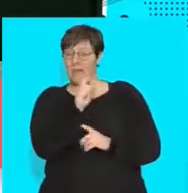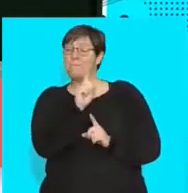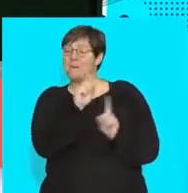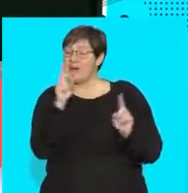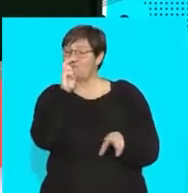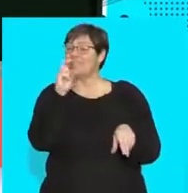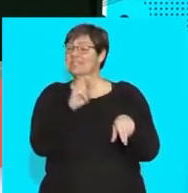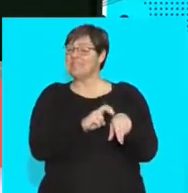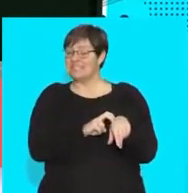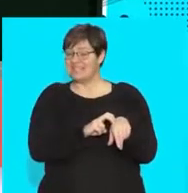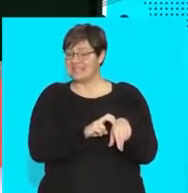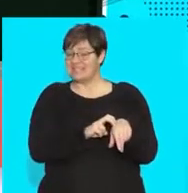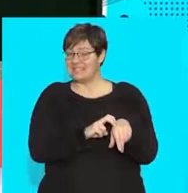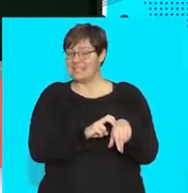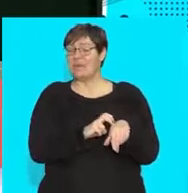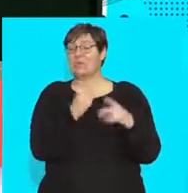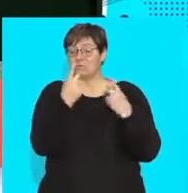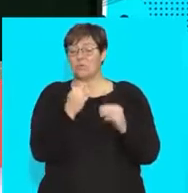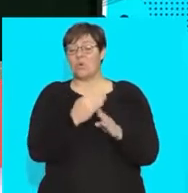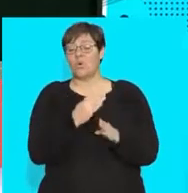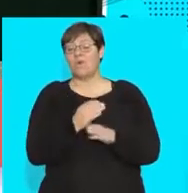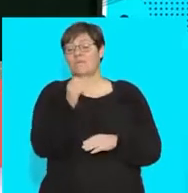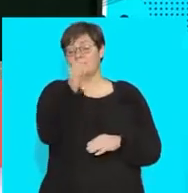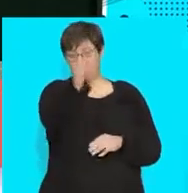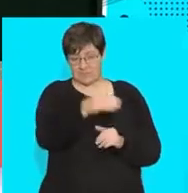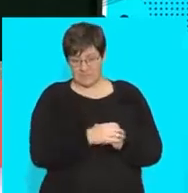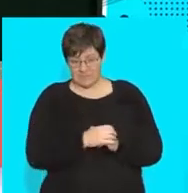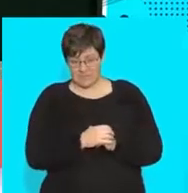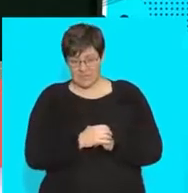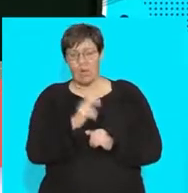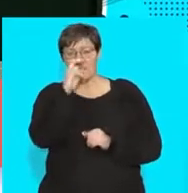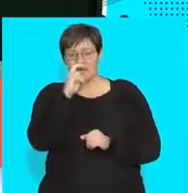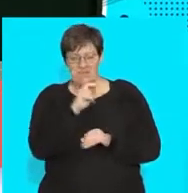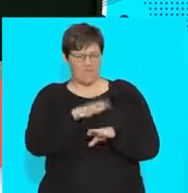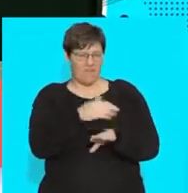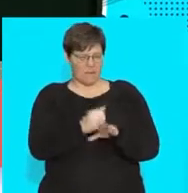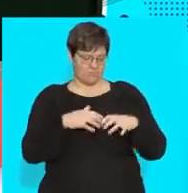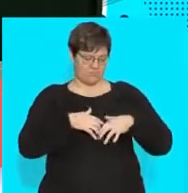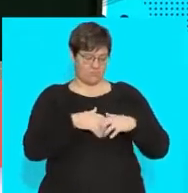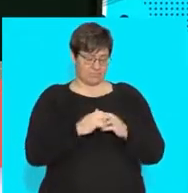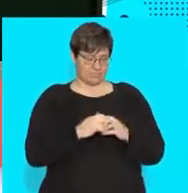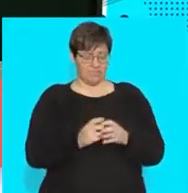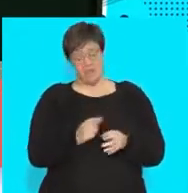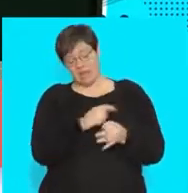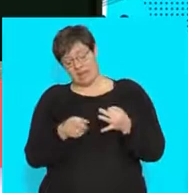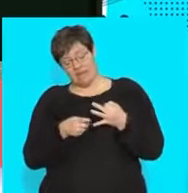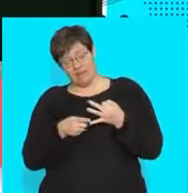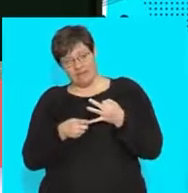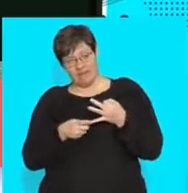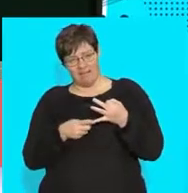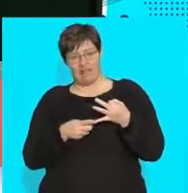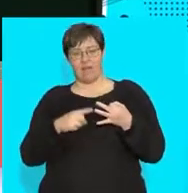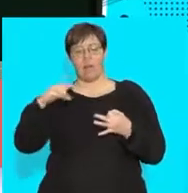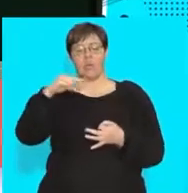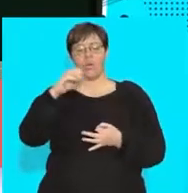are necessary for the work that you are going to do in the future. We need to lay down the foundation. And then we looked at